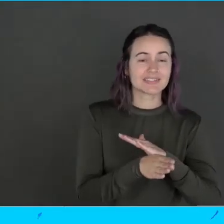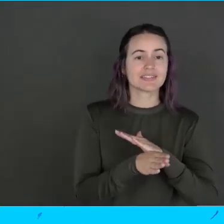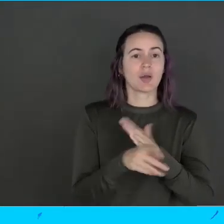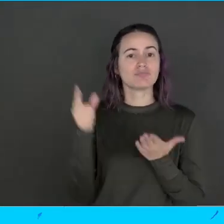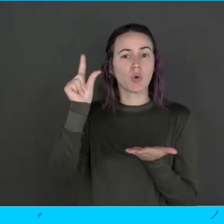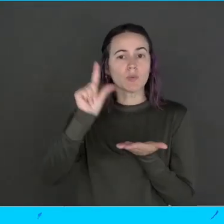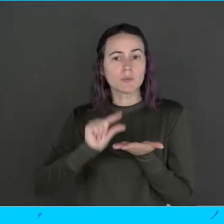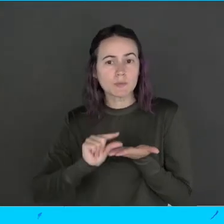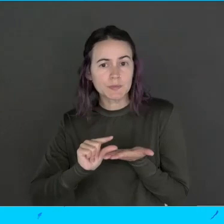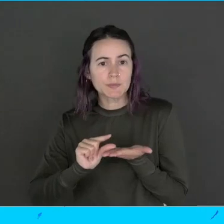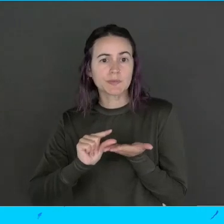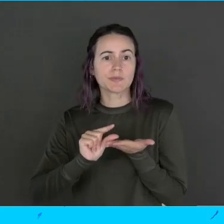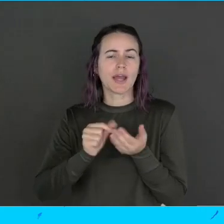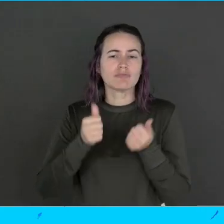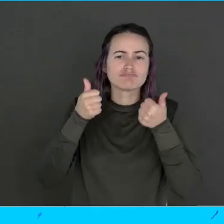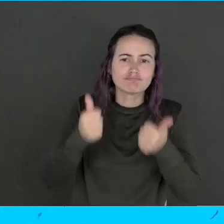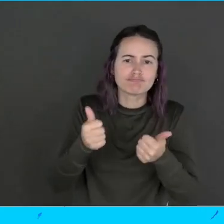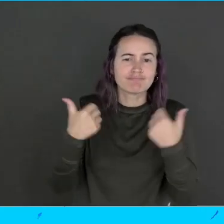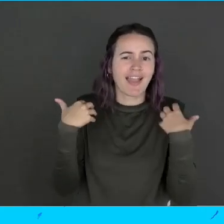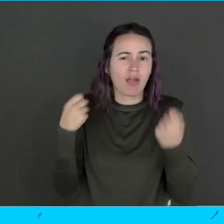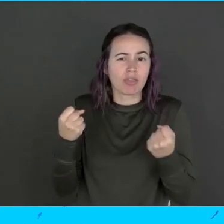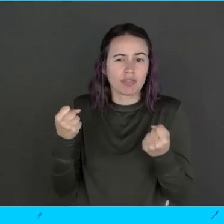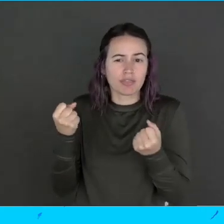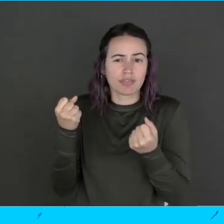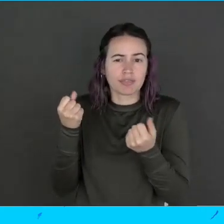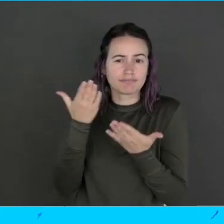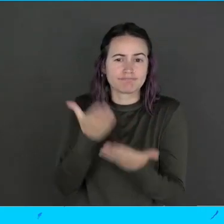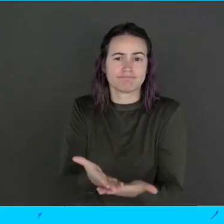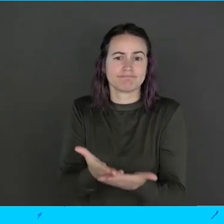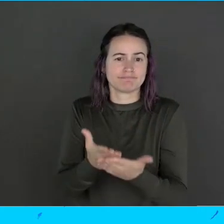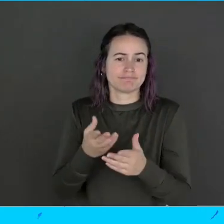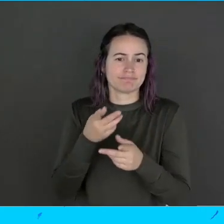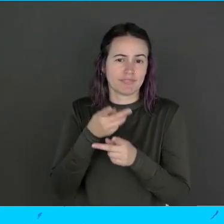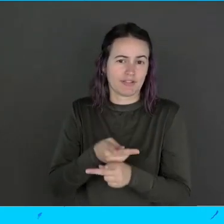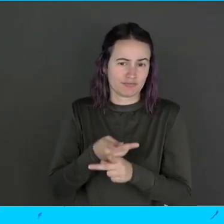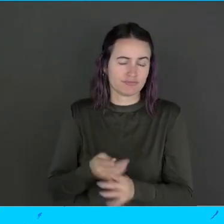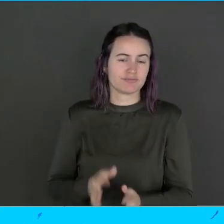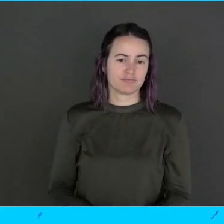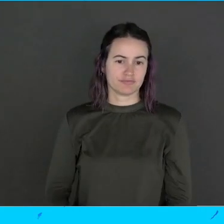services, especially for young people in Ghana.